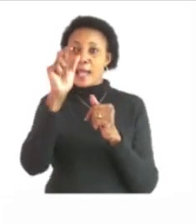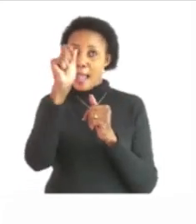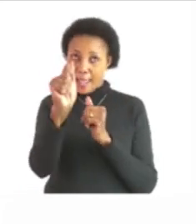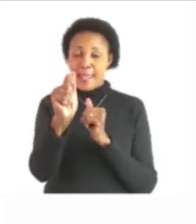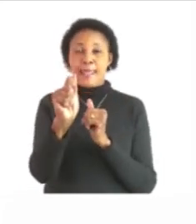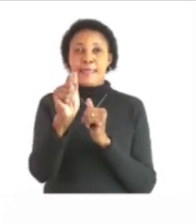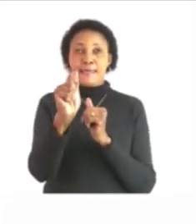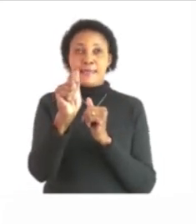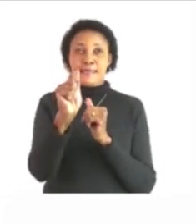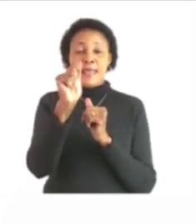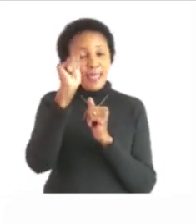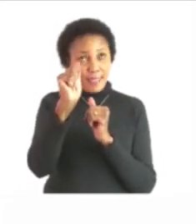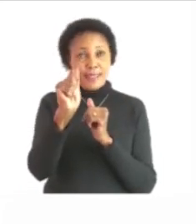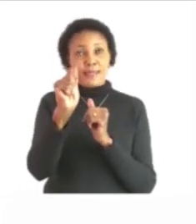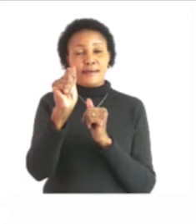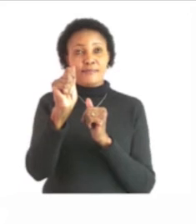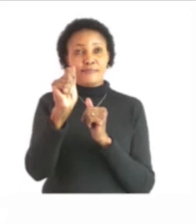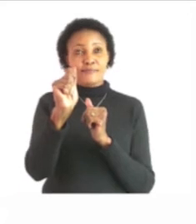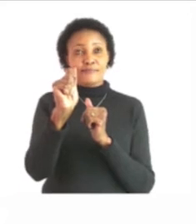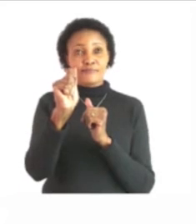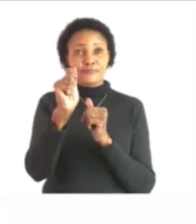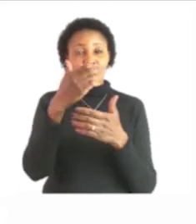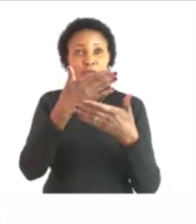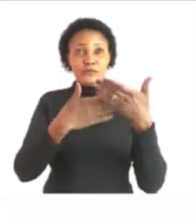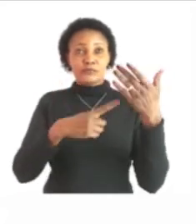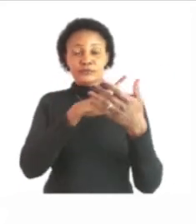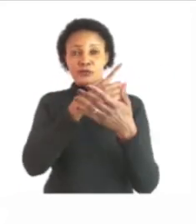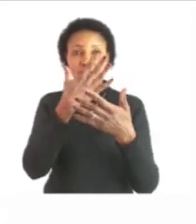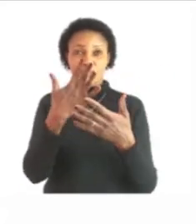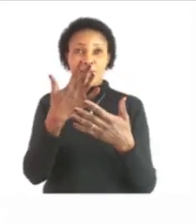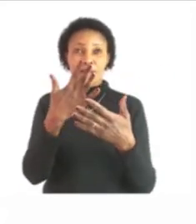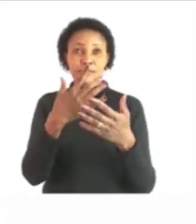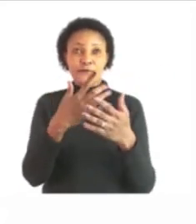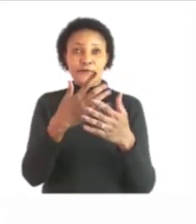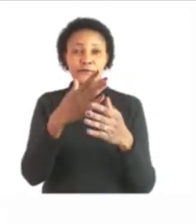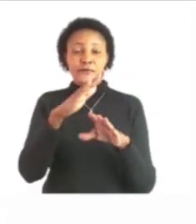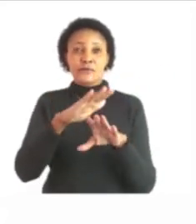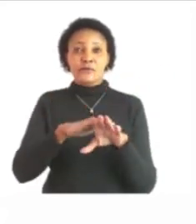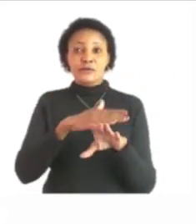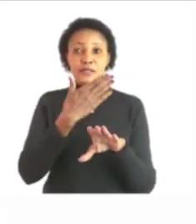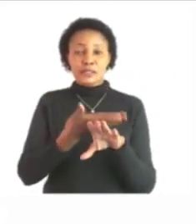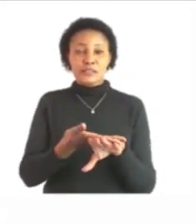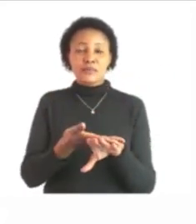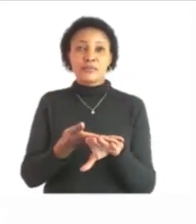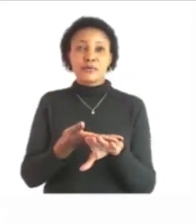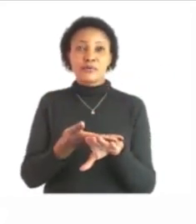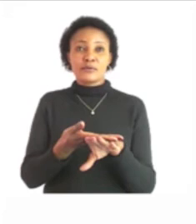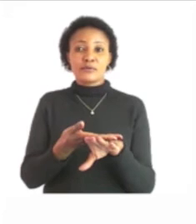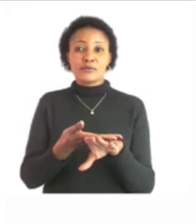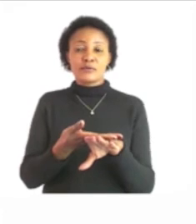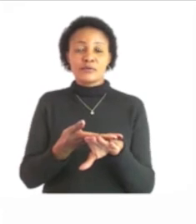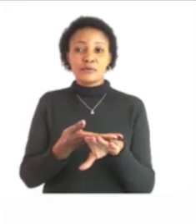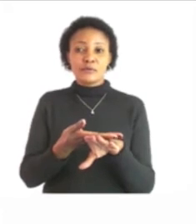letter sound A, if you go to page 15. Now I will show you what I have done, and even